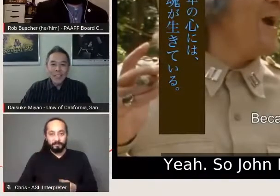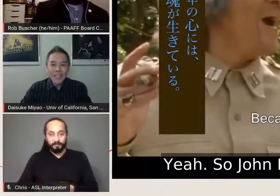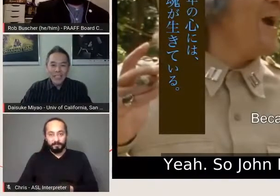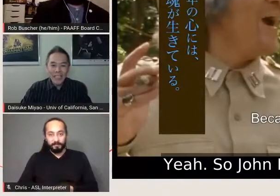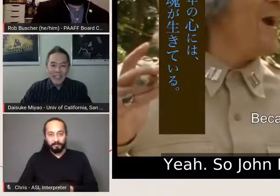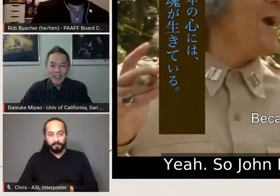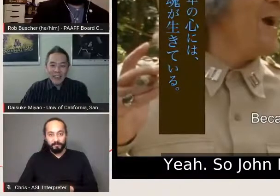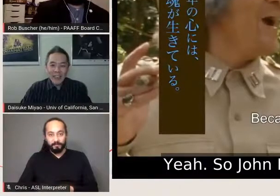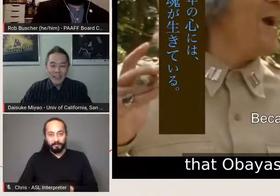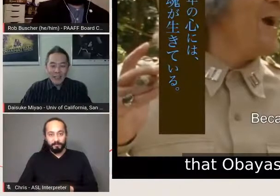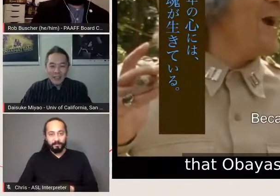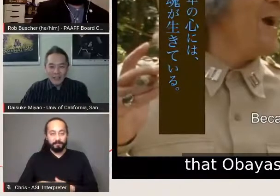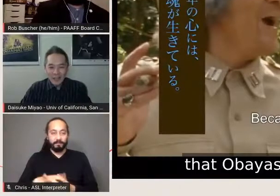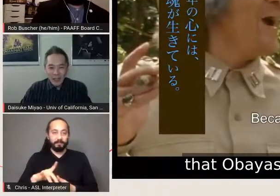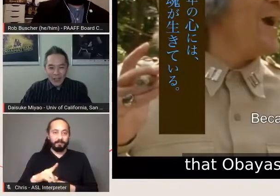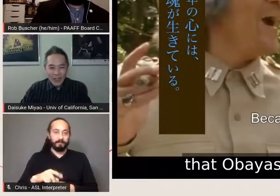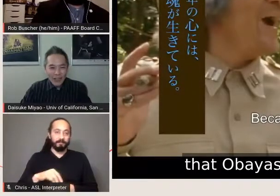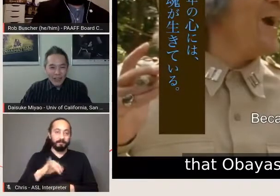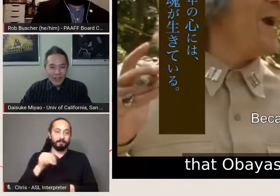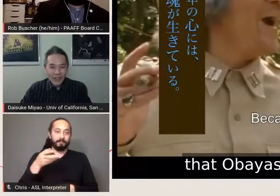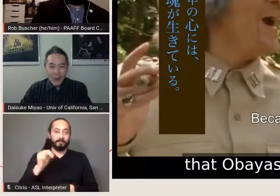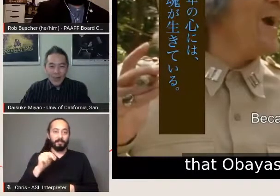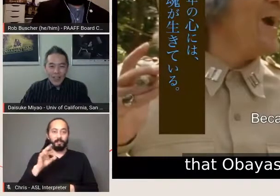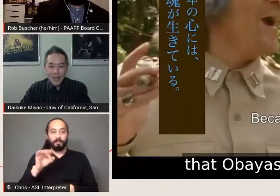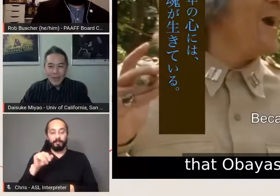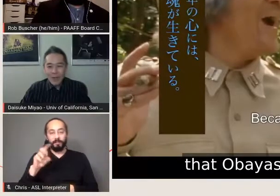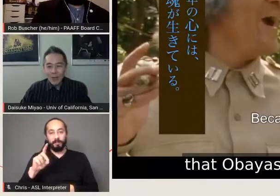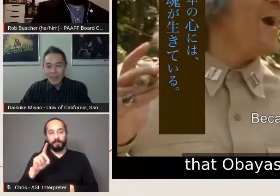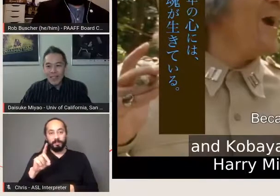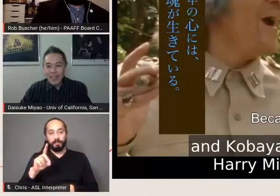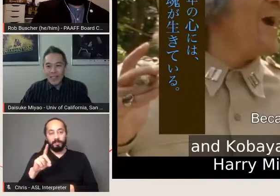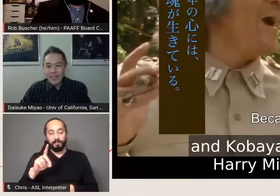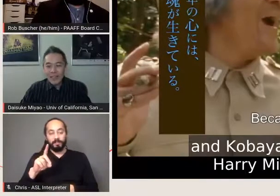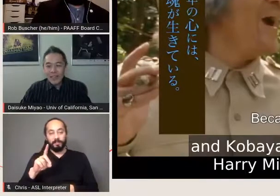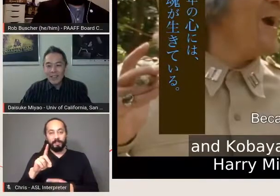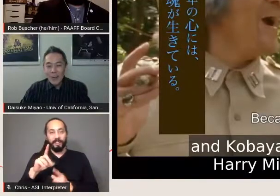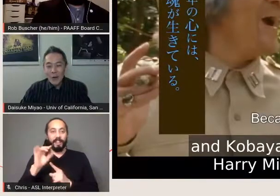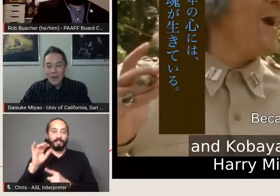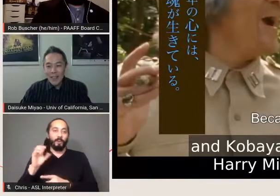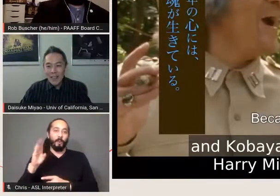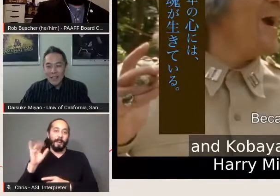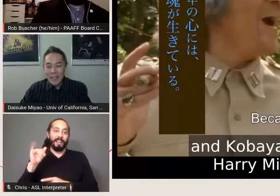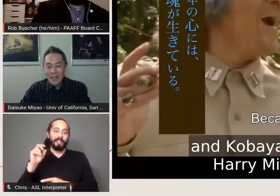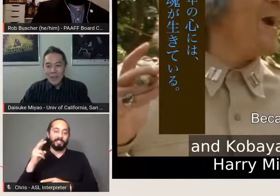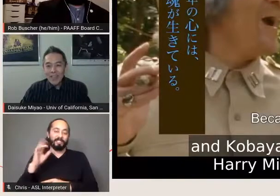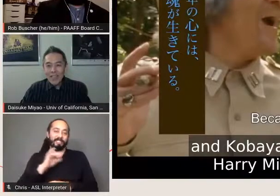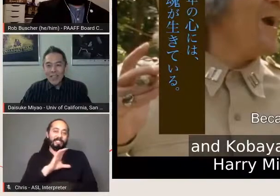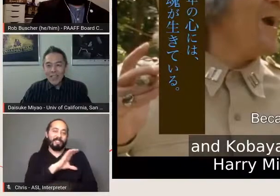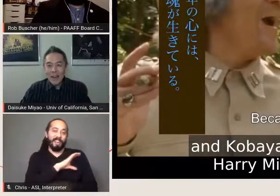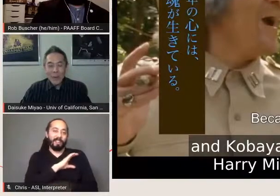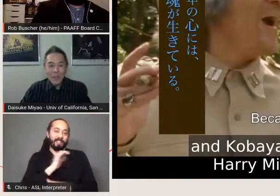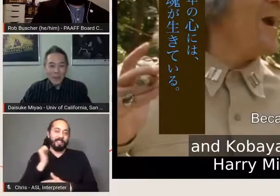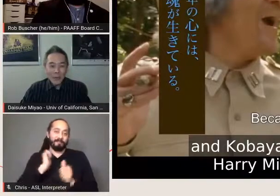Ford, character that Obayashi himself plays, and Kobayashi Nenji plays Harry